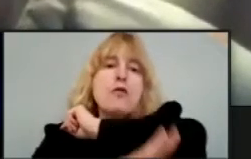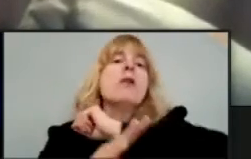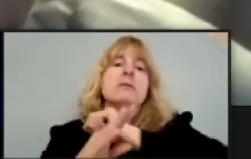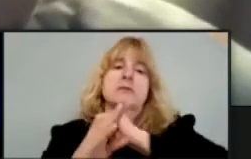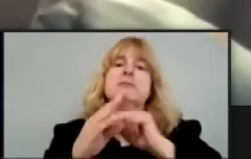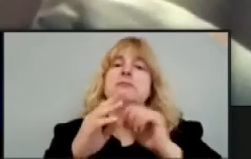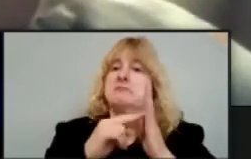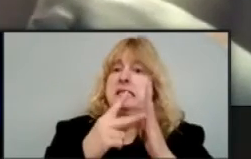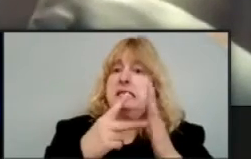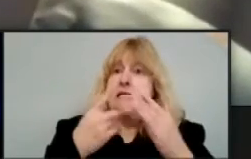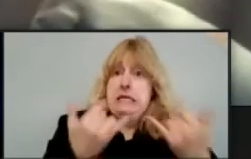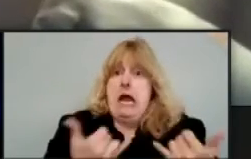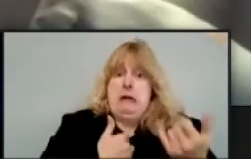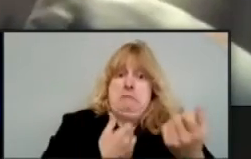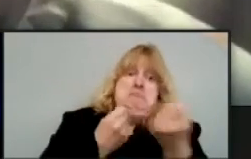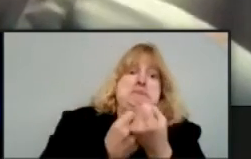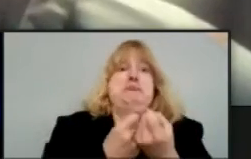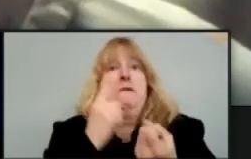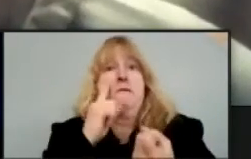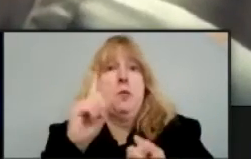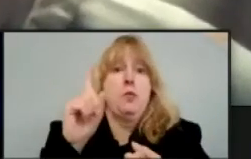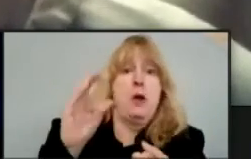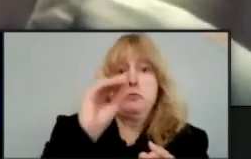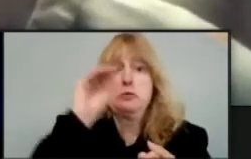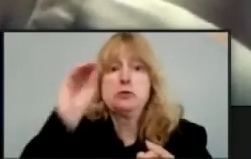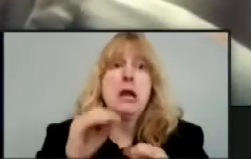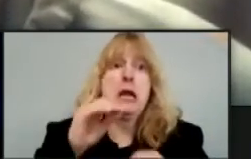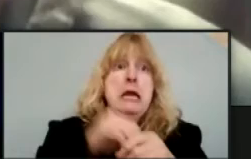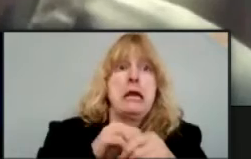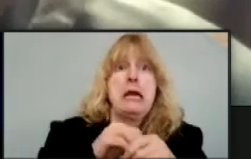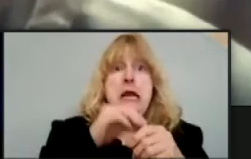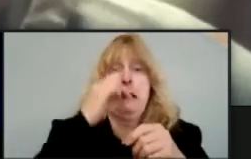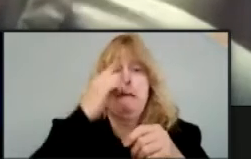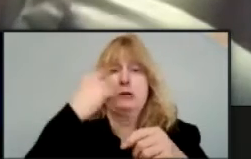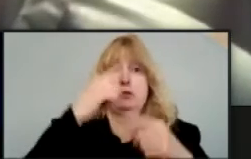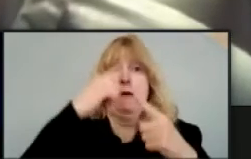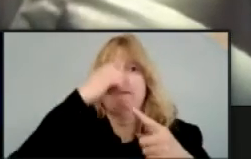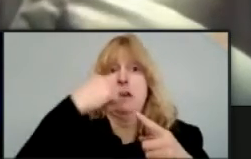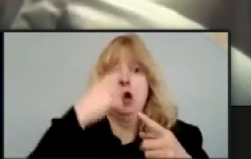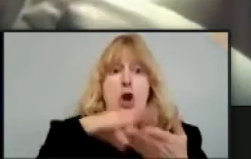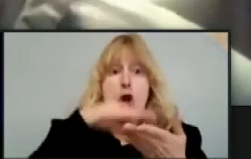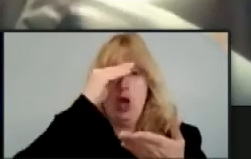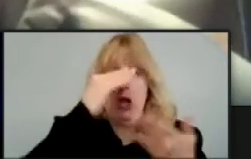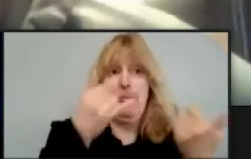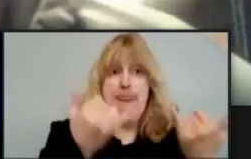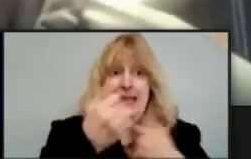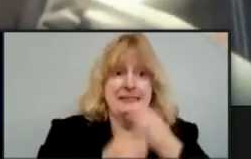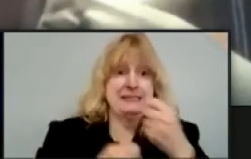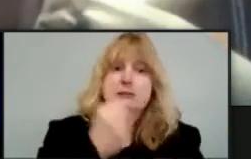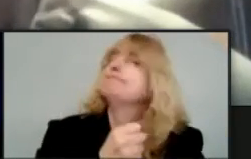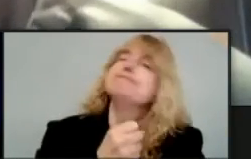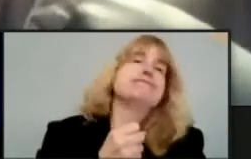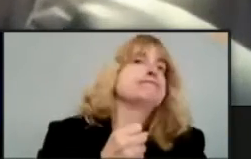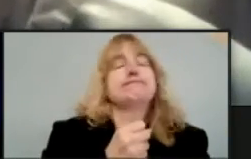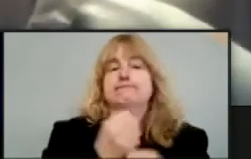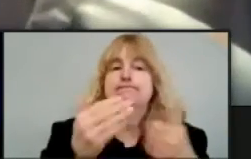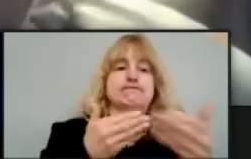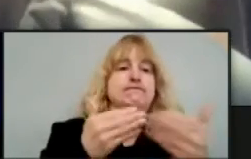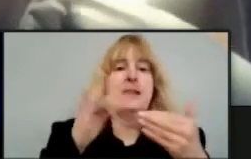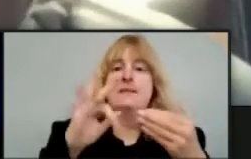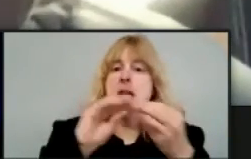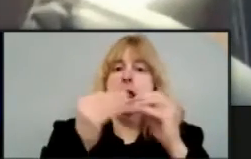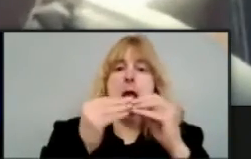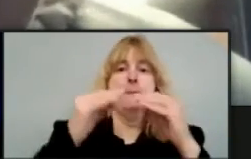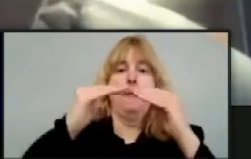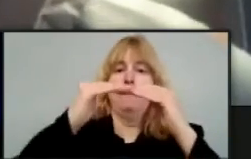to advocate for 100% in-person learning this school year, even if rates are below 5%.